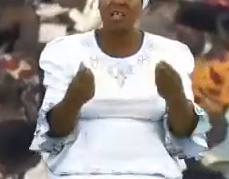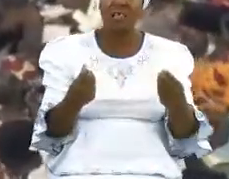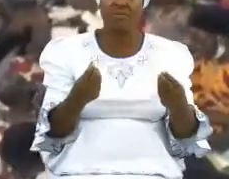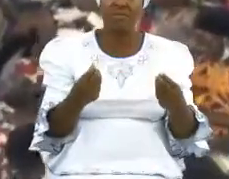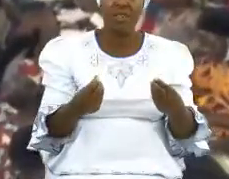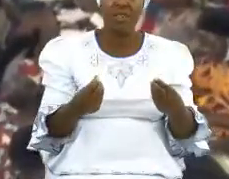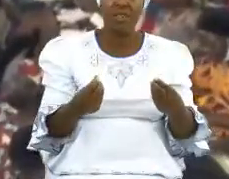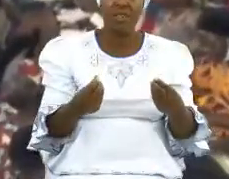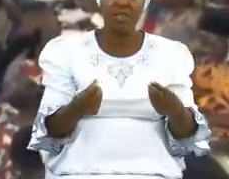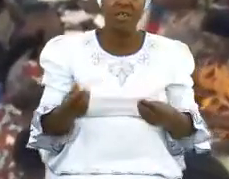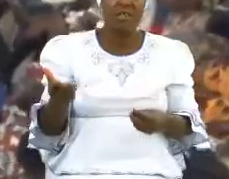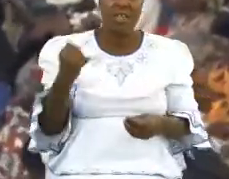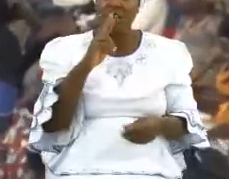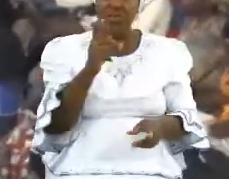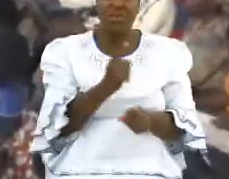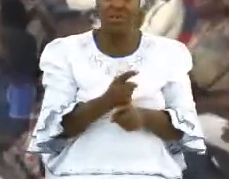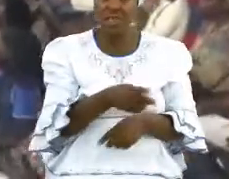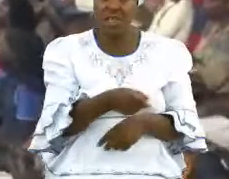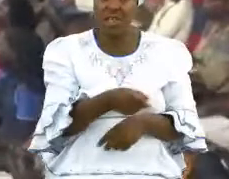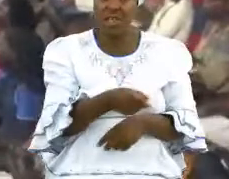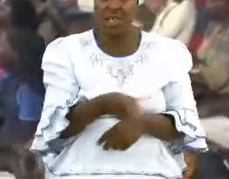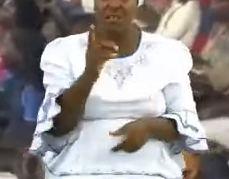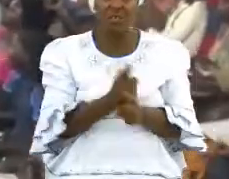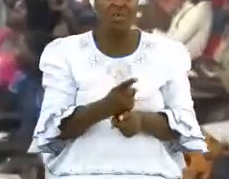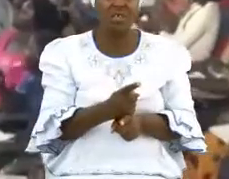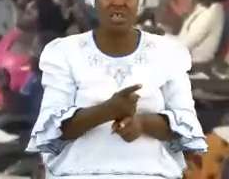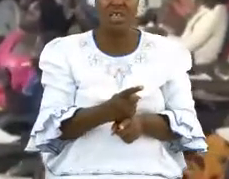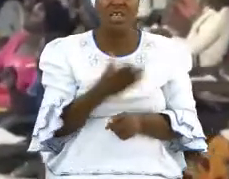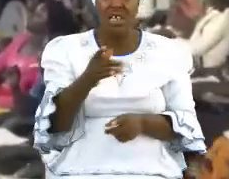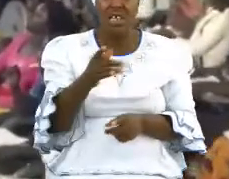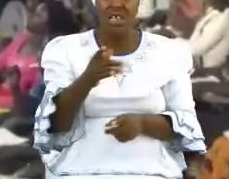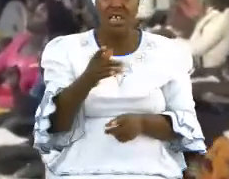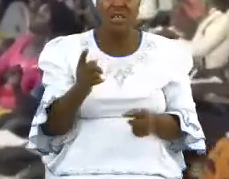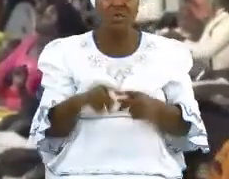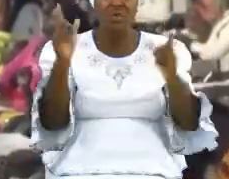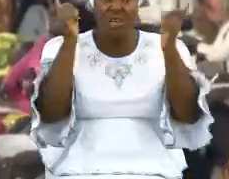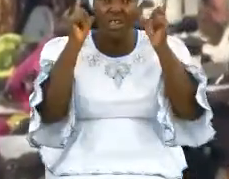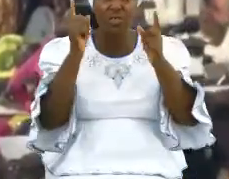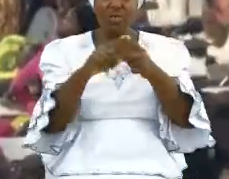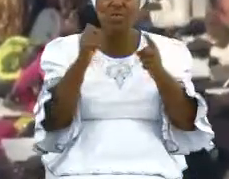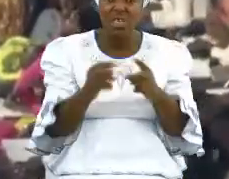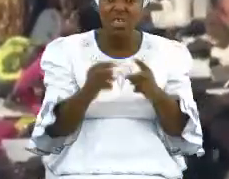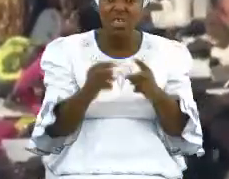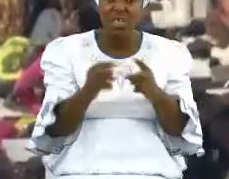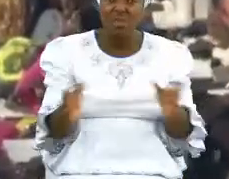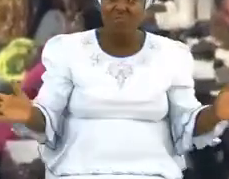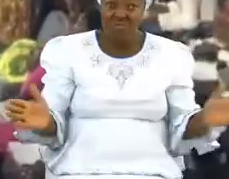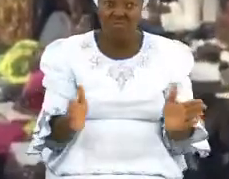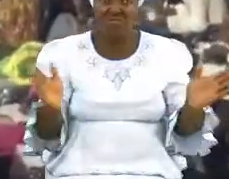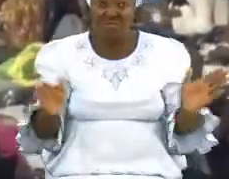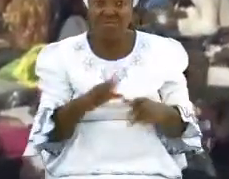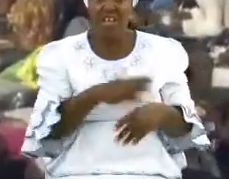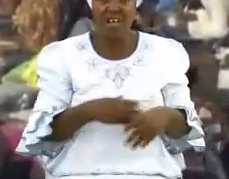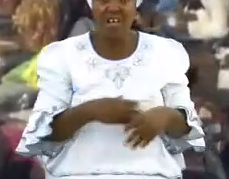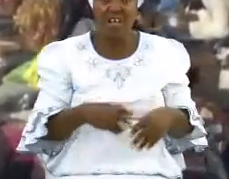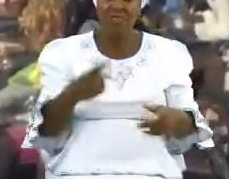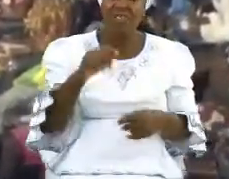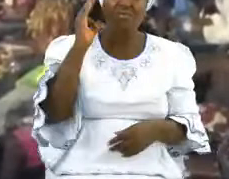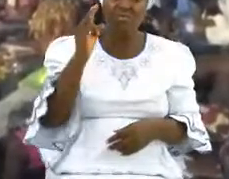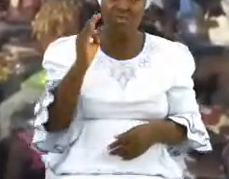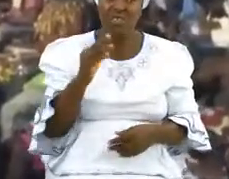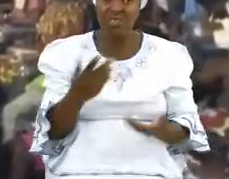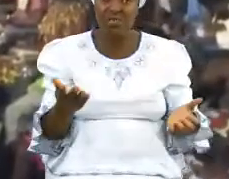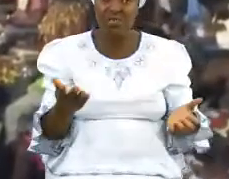They're interested in listening to entertainment of the preachers. But you know,